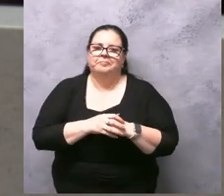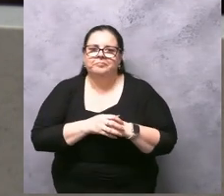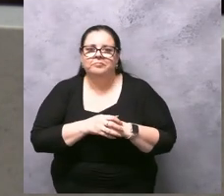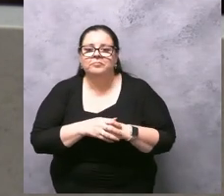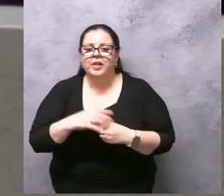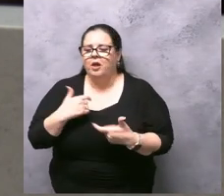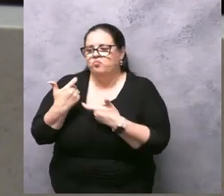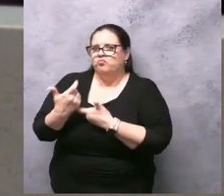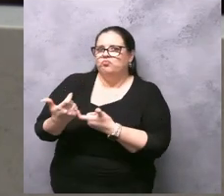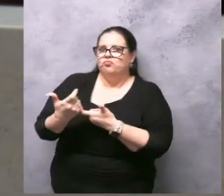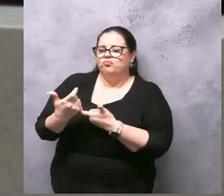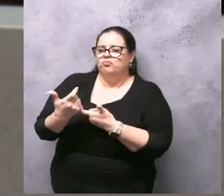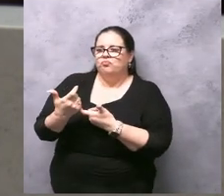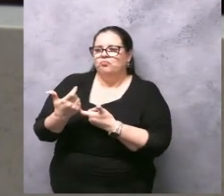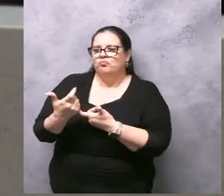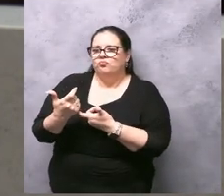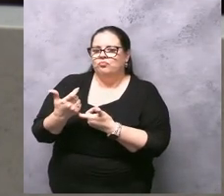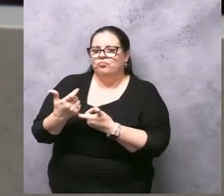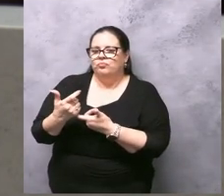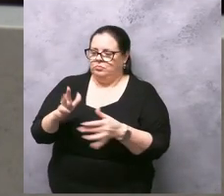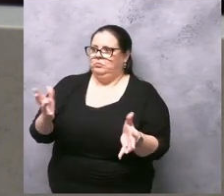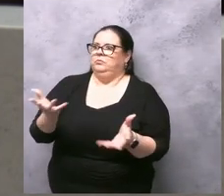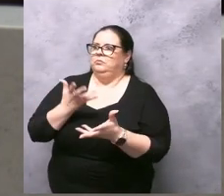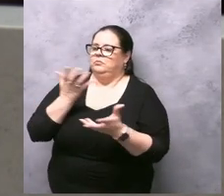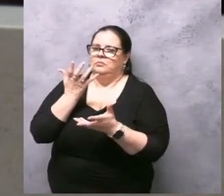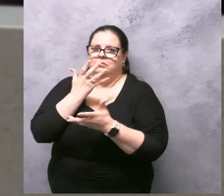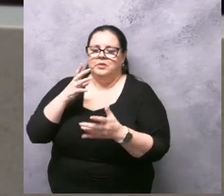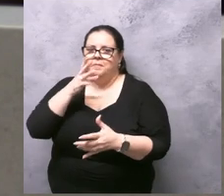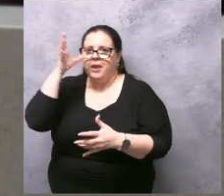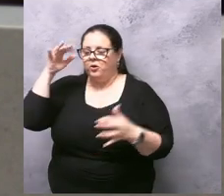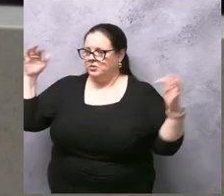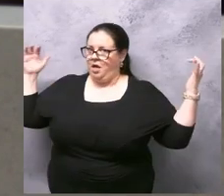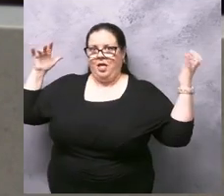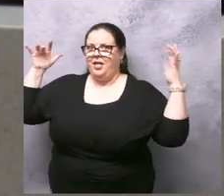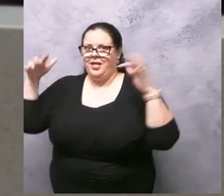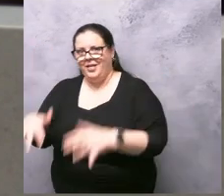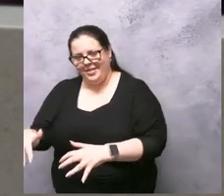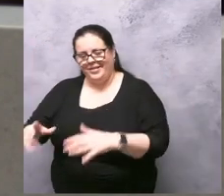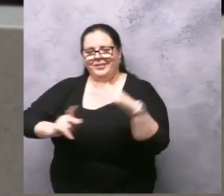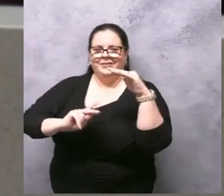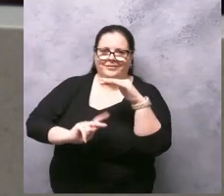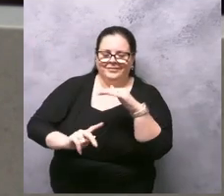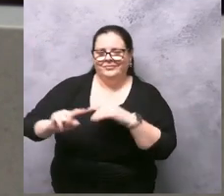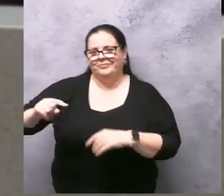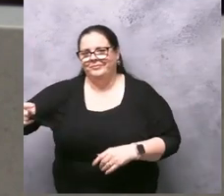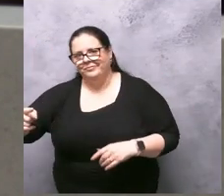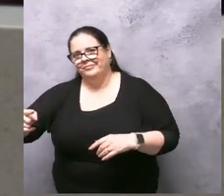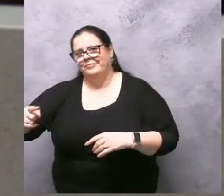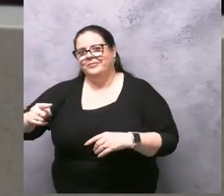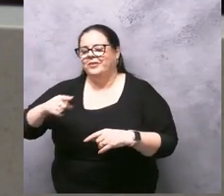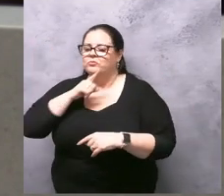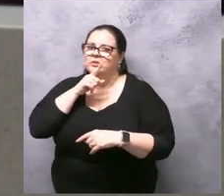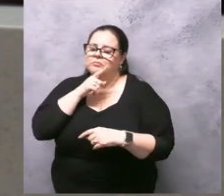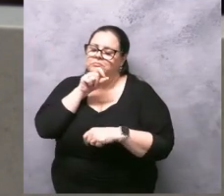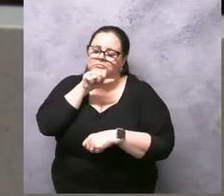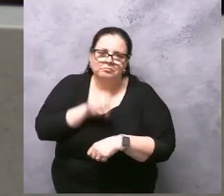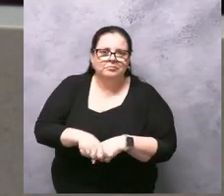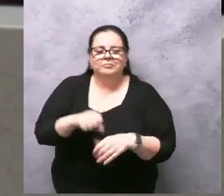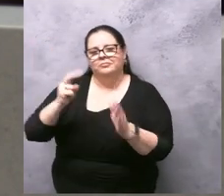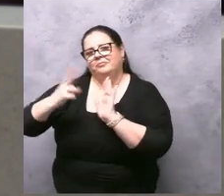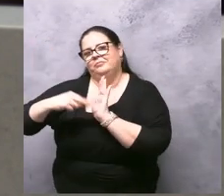watch a huge amount of parents descend upon to kindergarten and first grade, and they all embraced reading, and